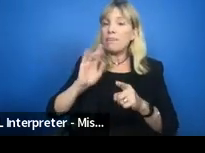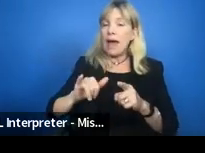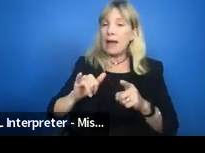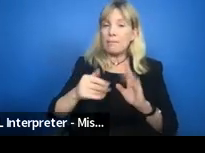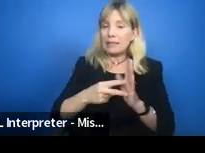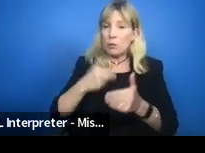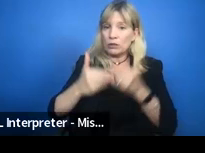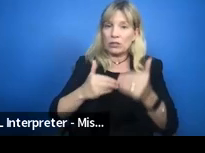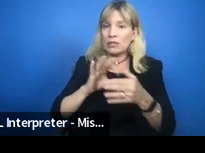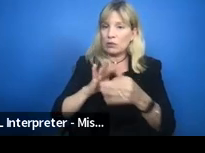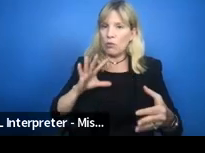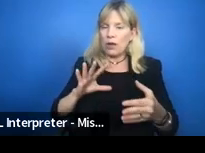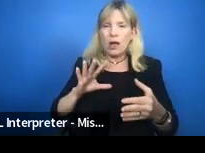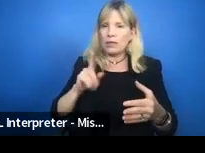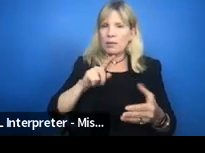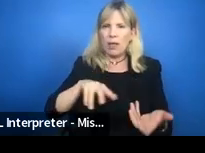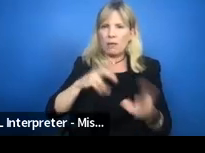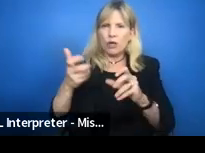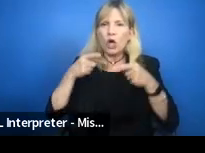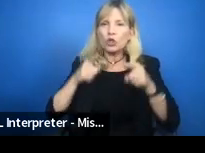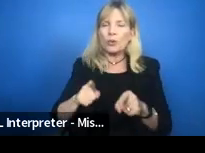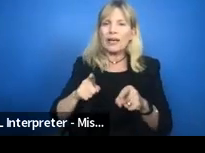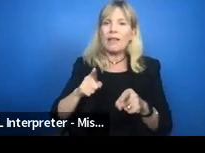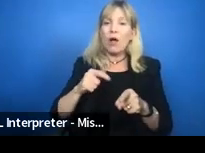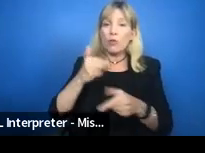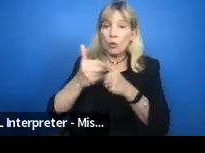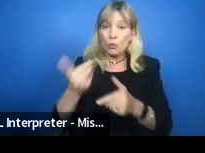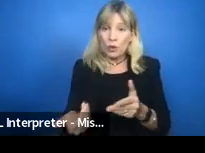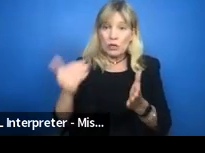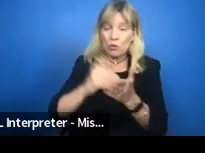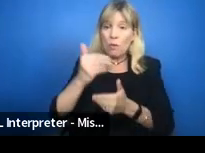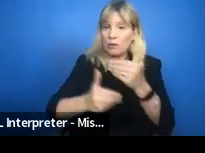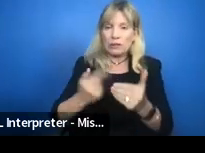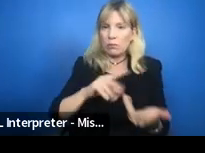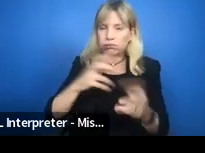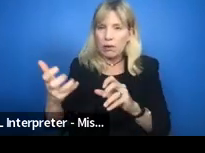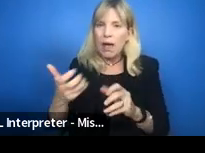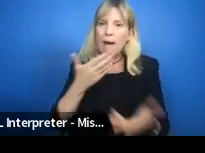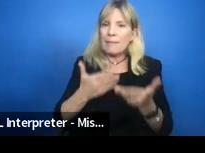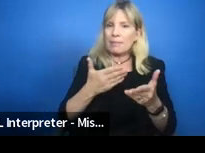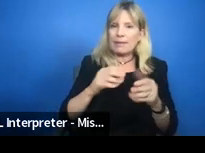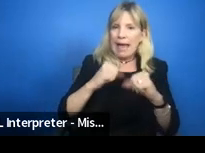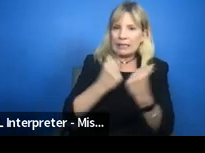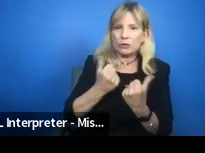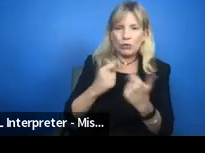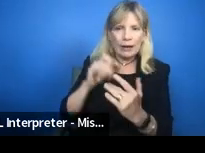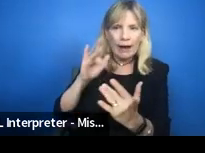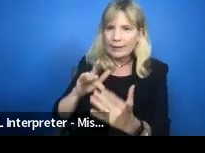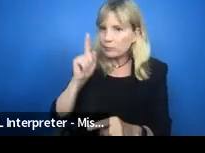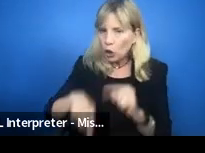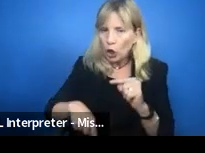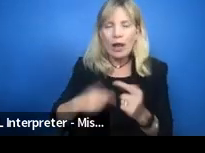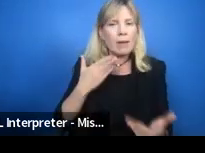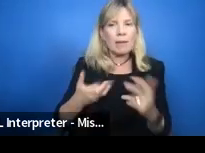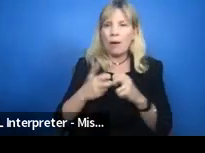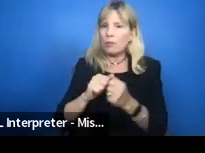disenrollment means that something went wrong during the enrollee's renewal process. So maybe the Medicaid agency couldn't reach them, maybe there was a problem